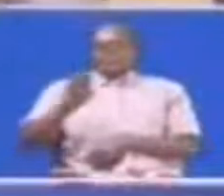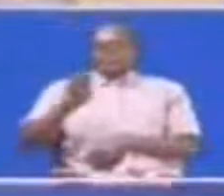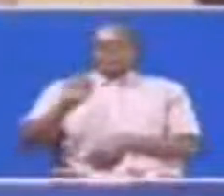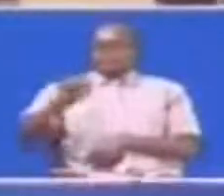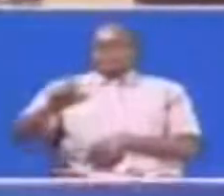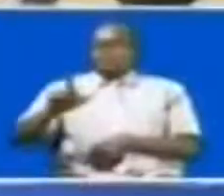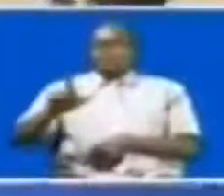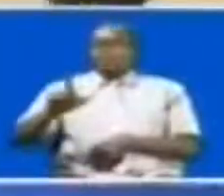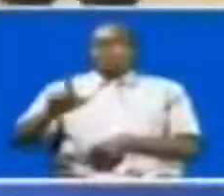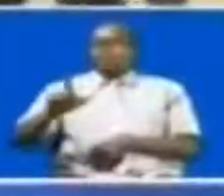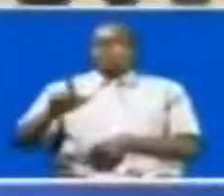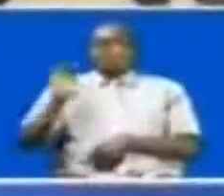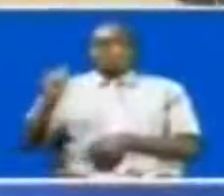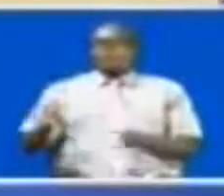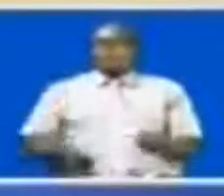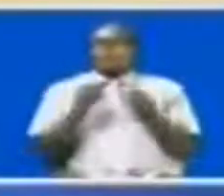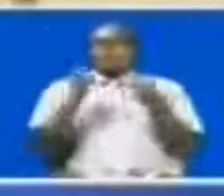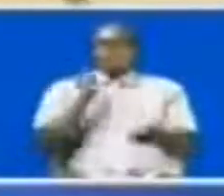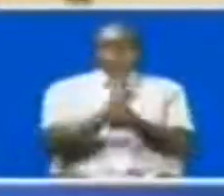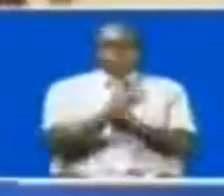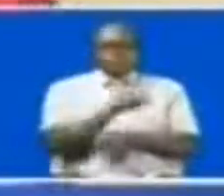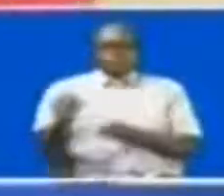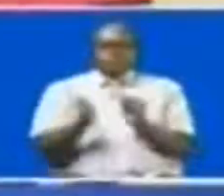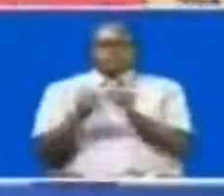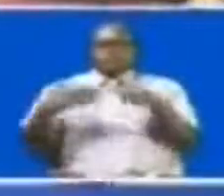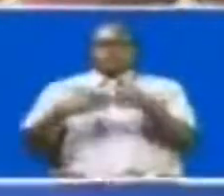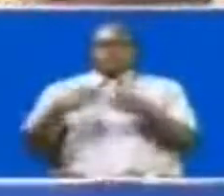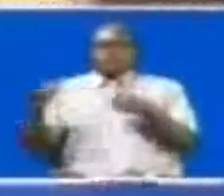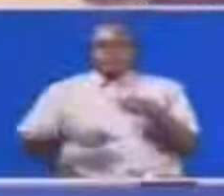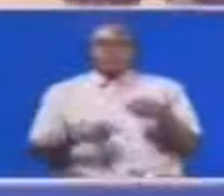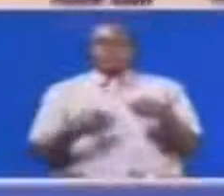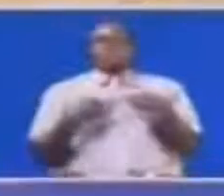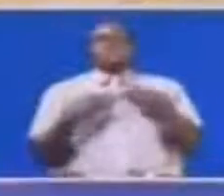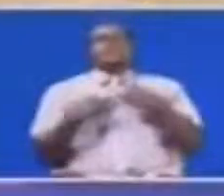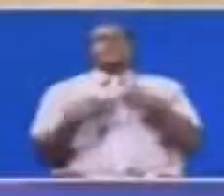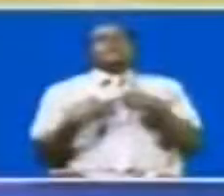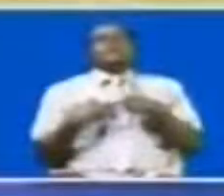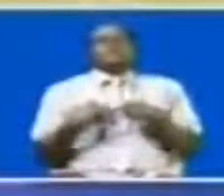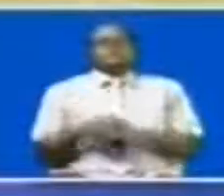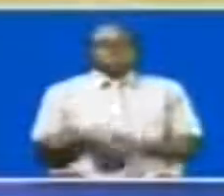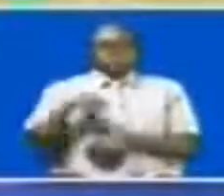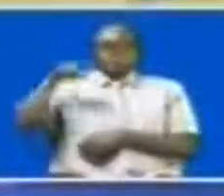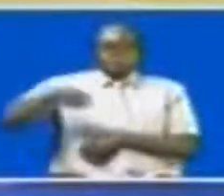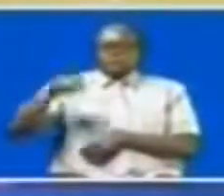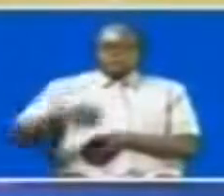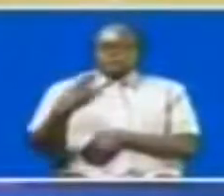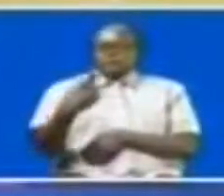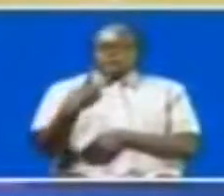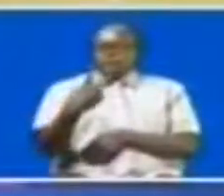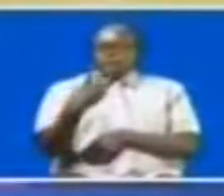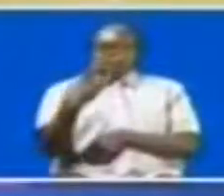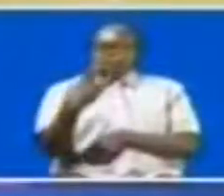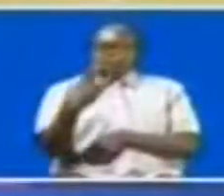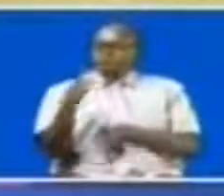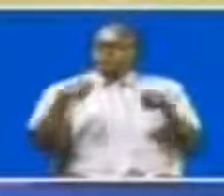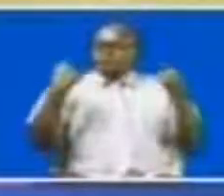Qualifiers Championships that will be held from 14th to 19th August in Zambia. We only need four teams from